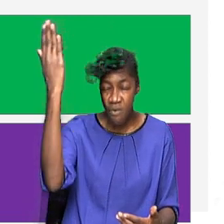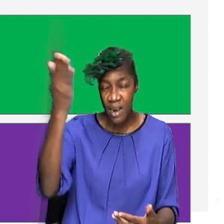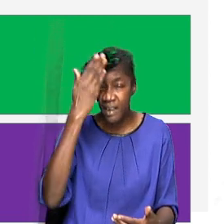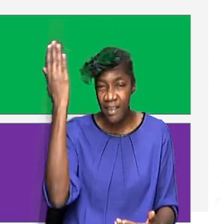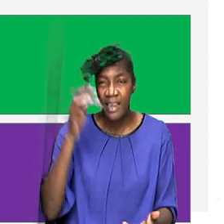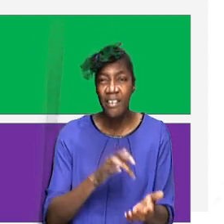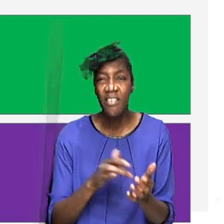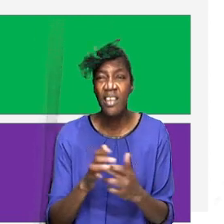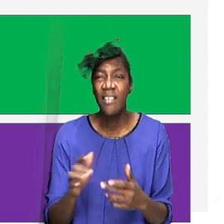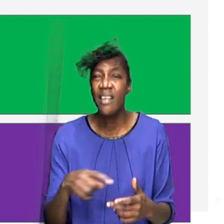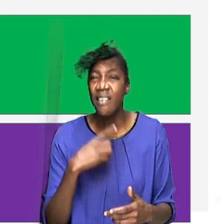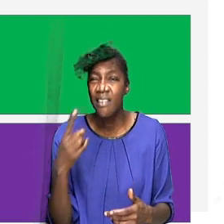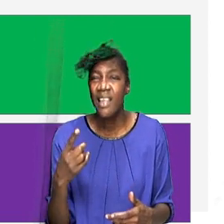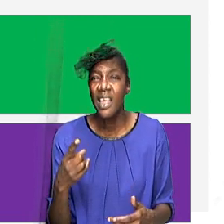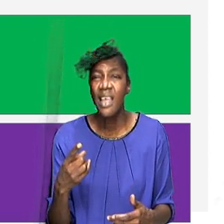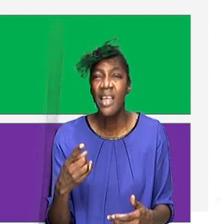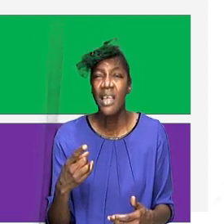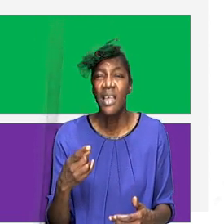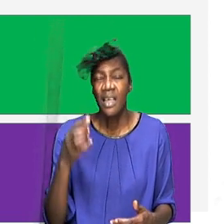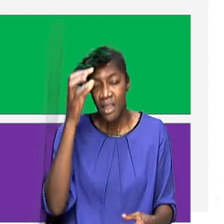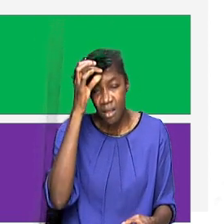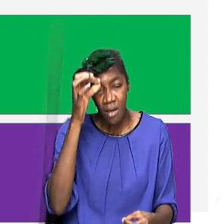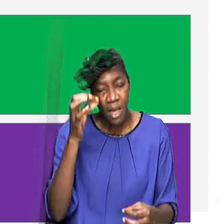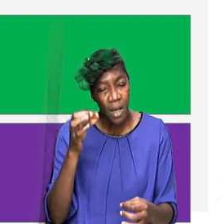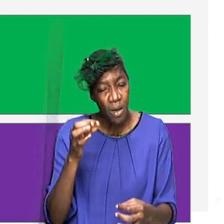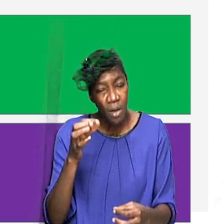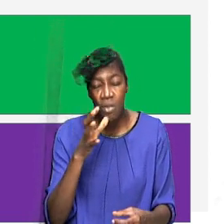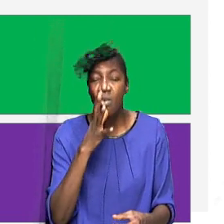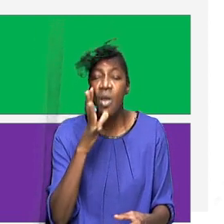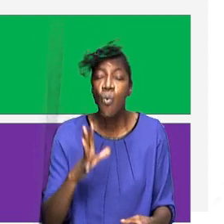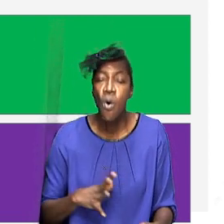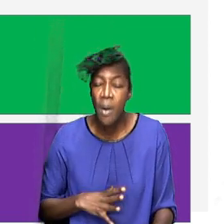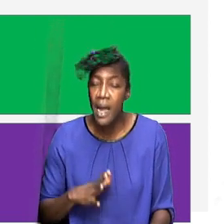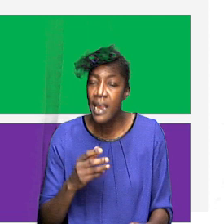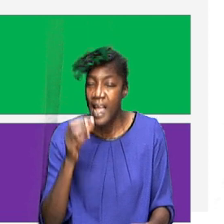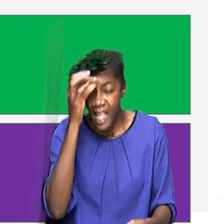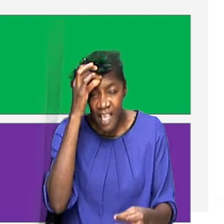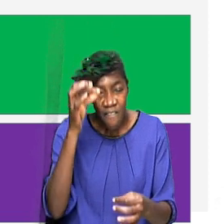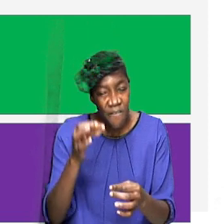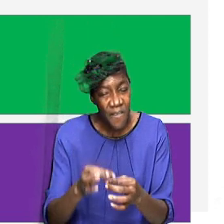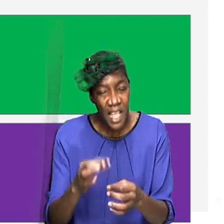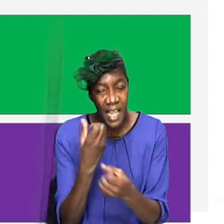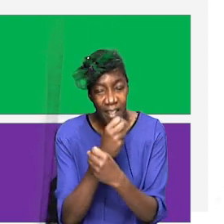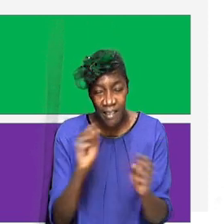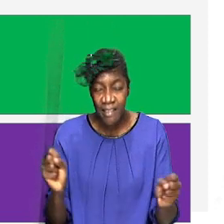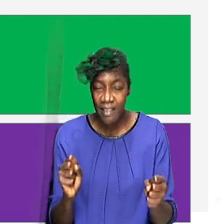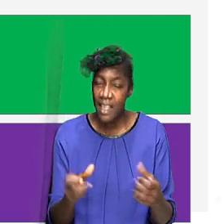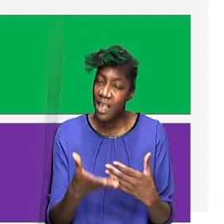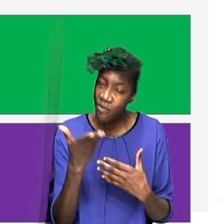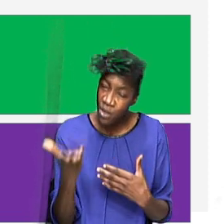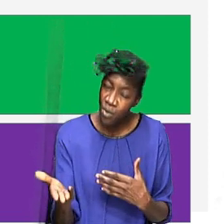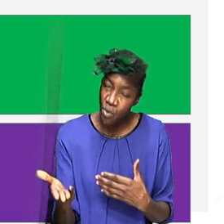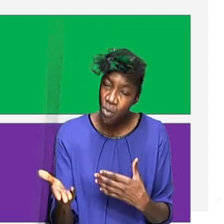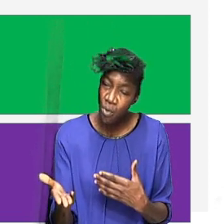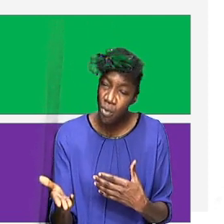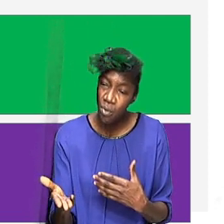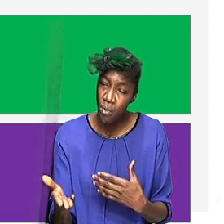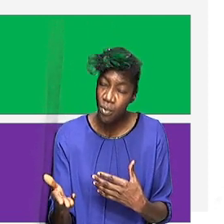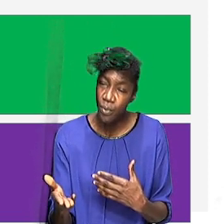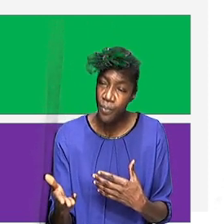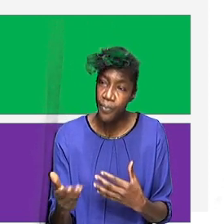Jesus said to the woman, thy faith had saved thee. So apart from the fact that the presence of